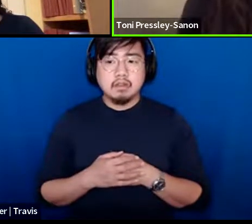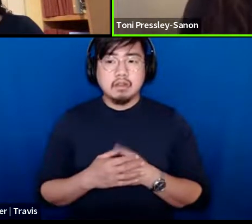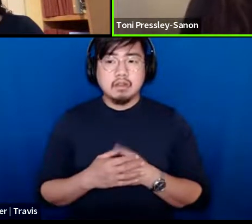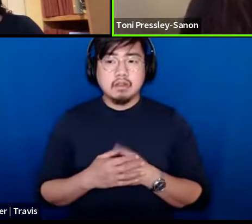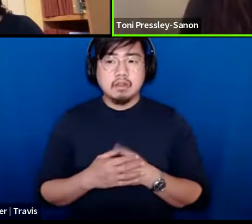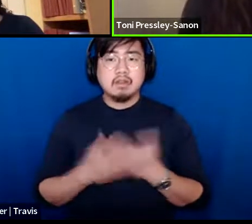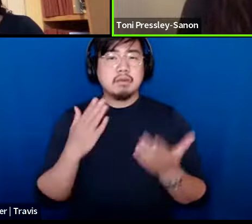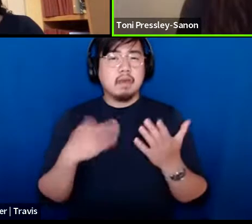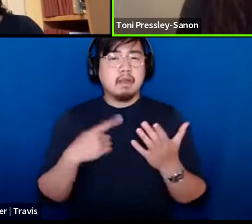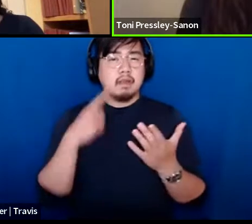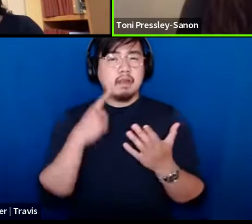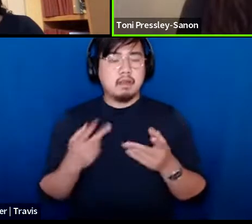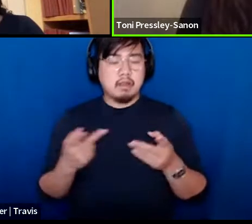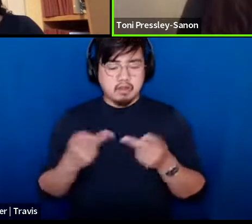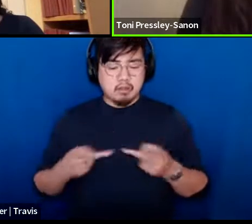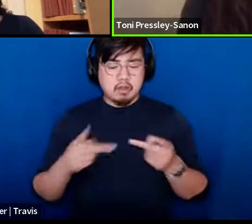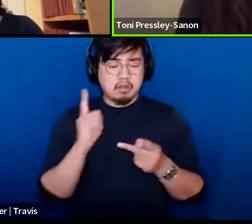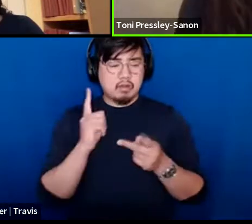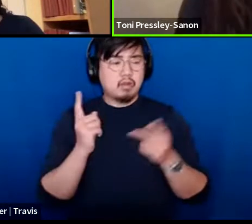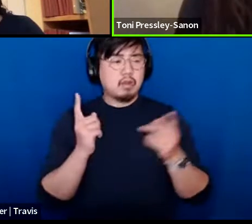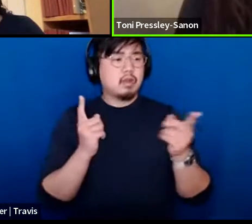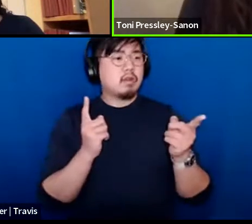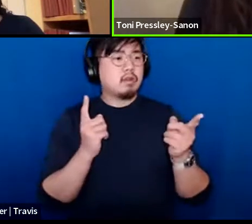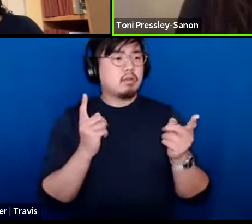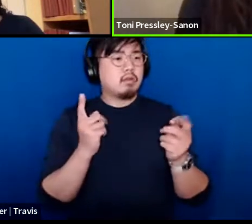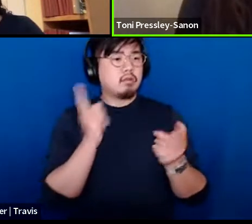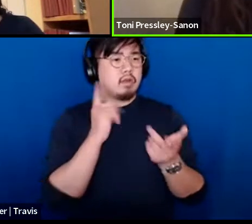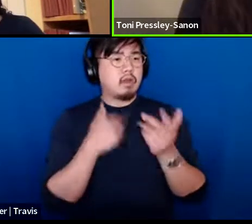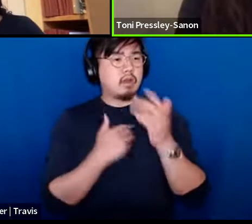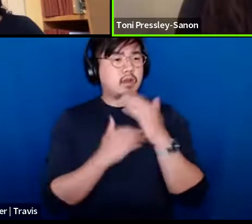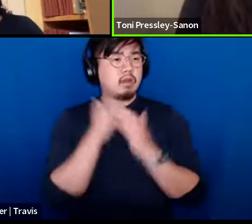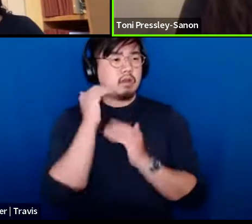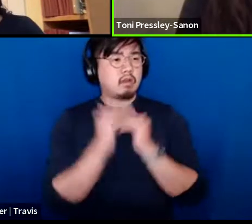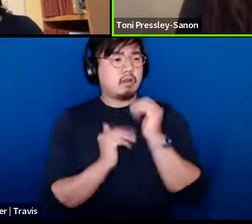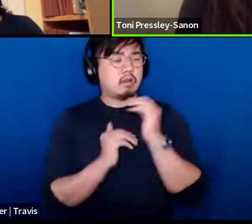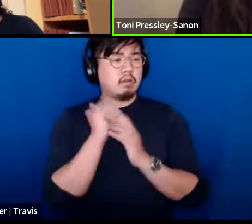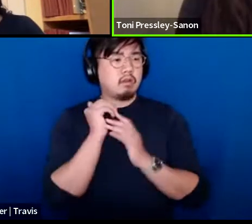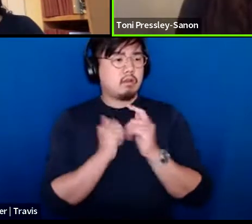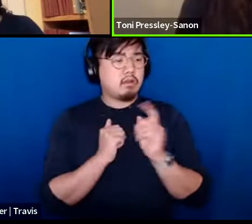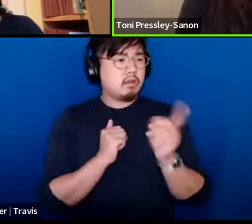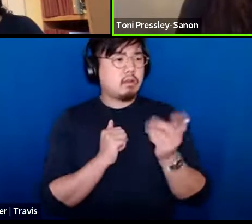right? And then see them as myself. So that has been